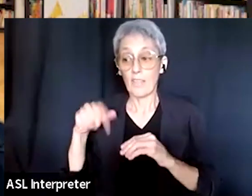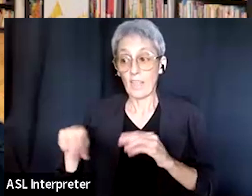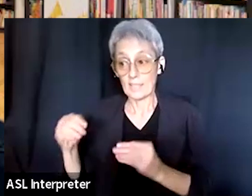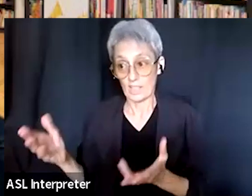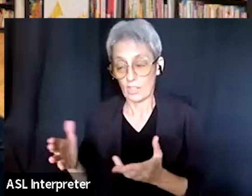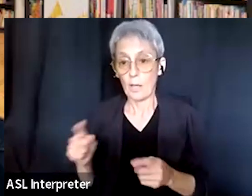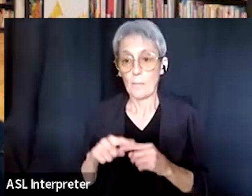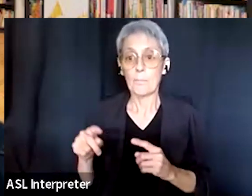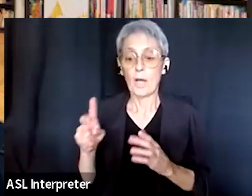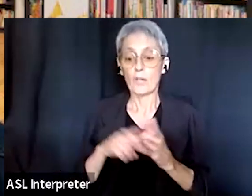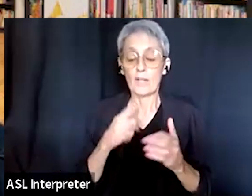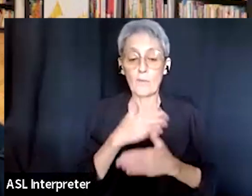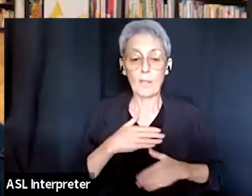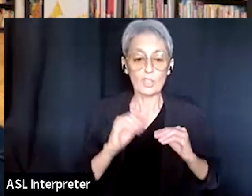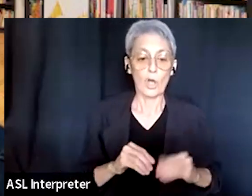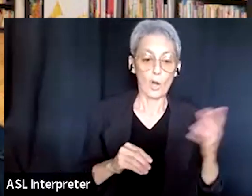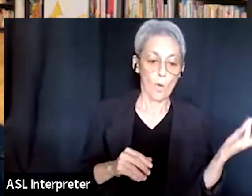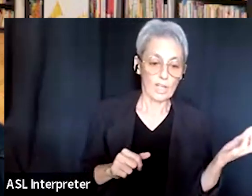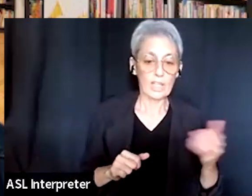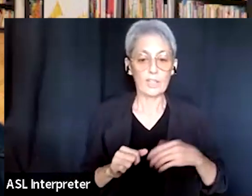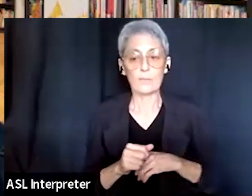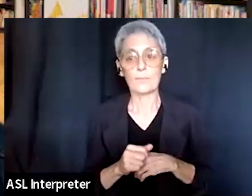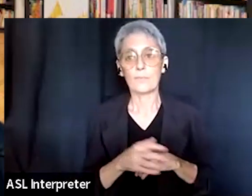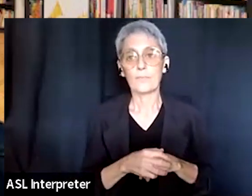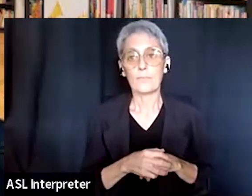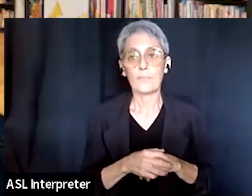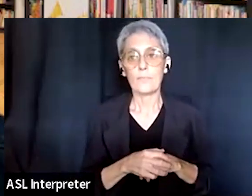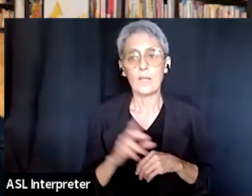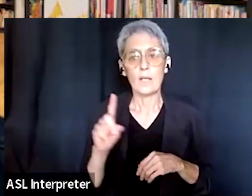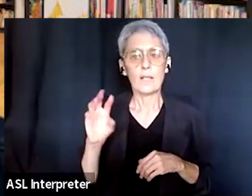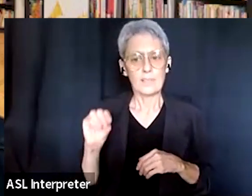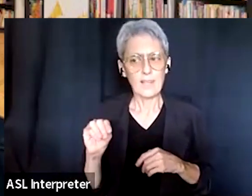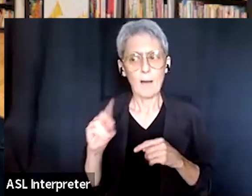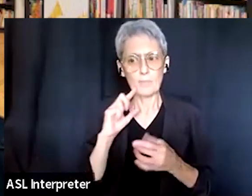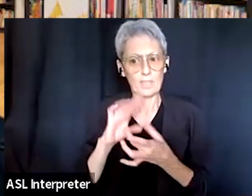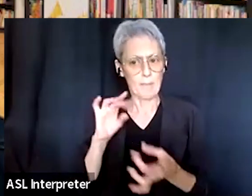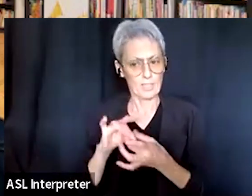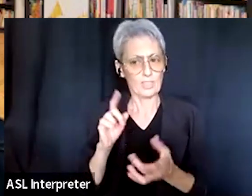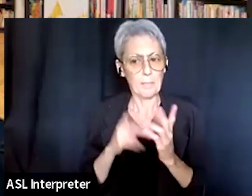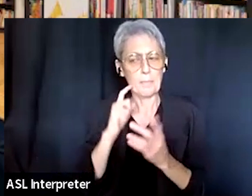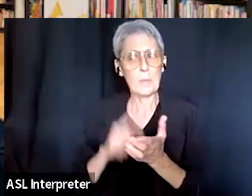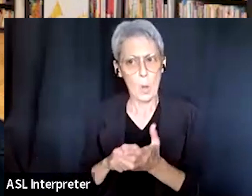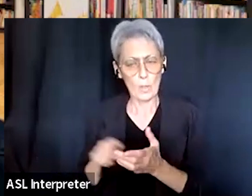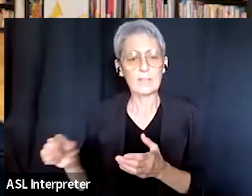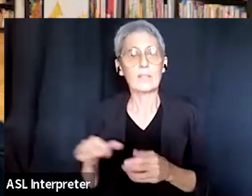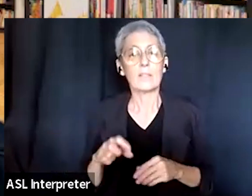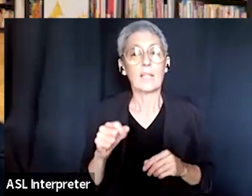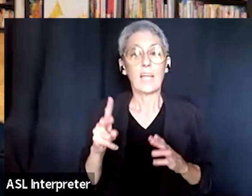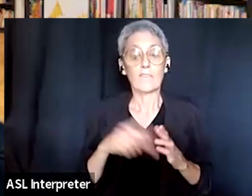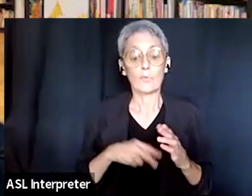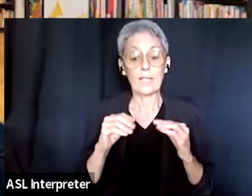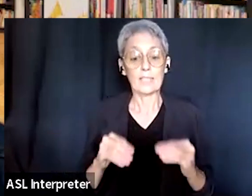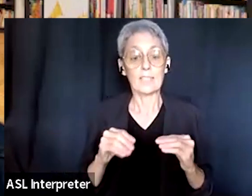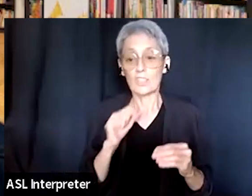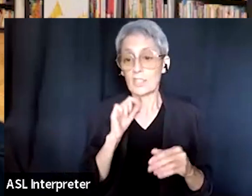over here. And I know lots of people picked up on the fact that Dom talked about that fact that if reading teaching doesn't improve comprehension, we're